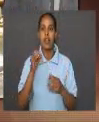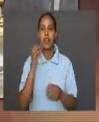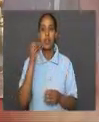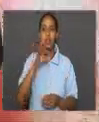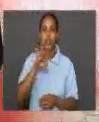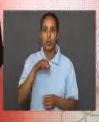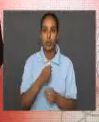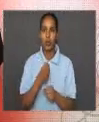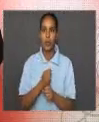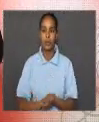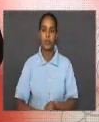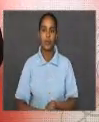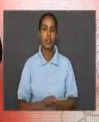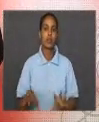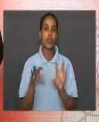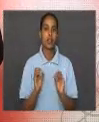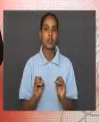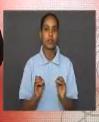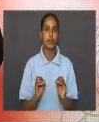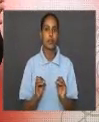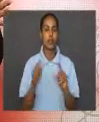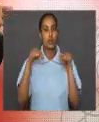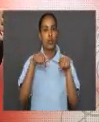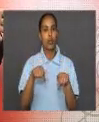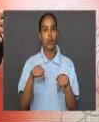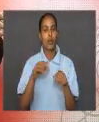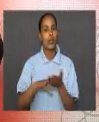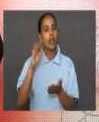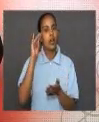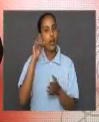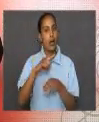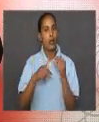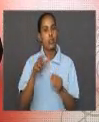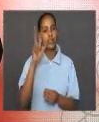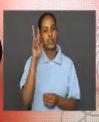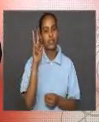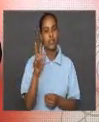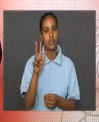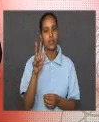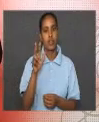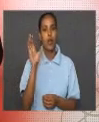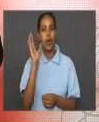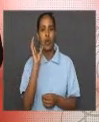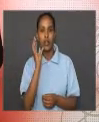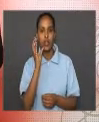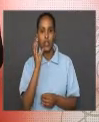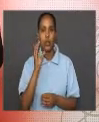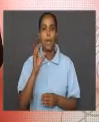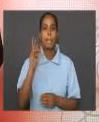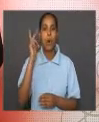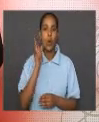kitchenware. Students, today we have learned about 3 condensation